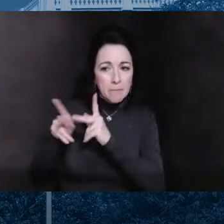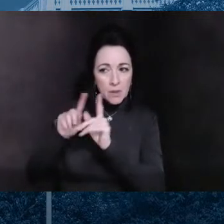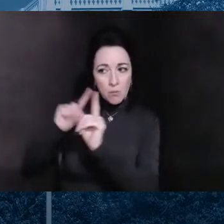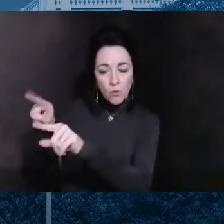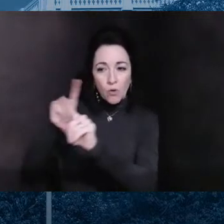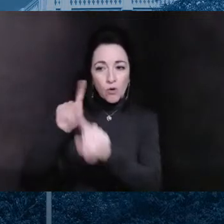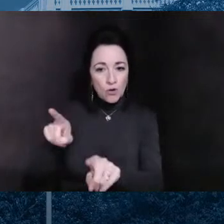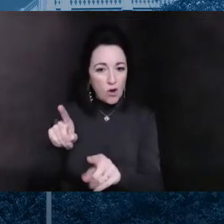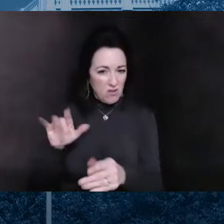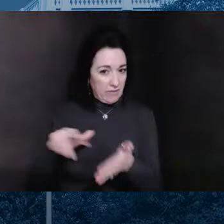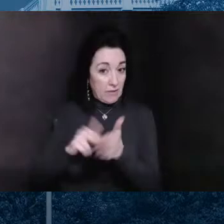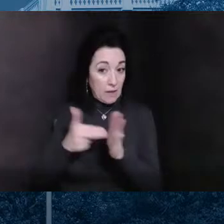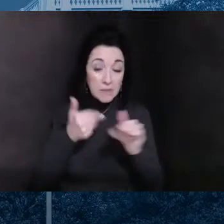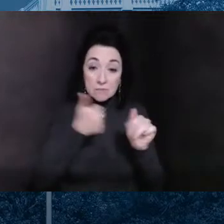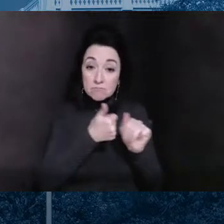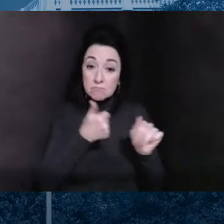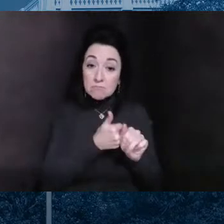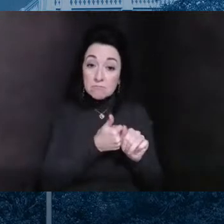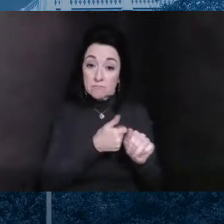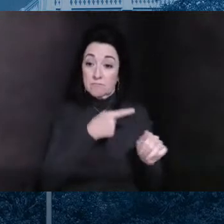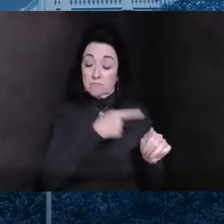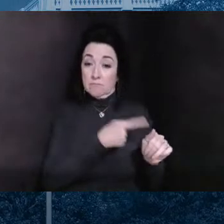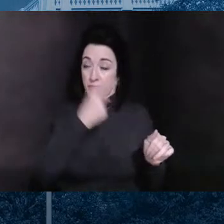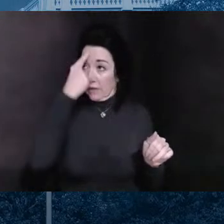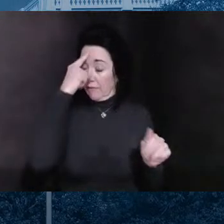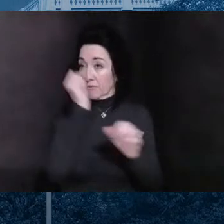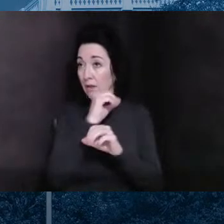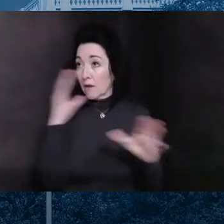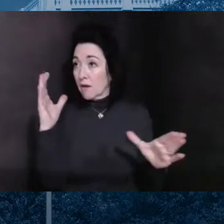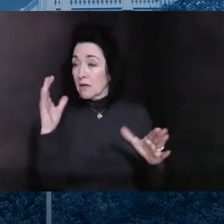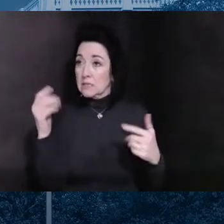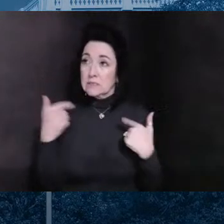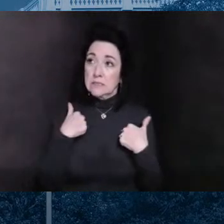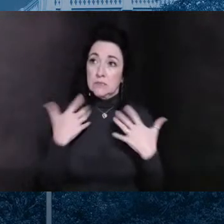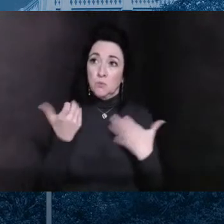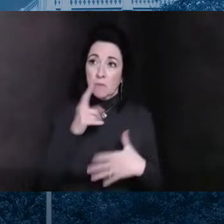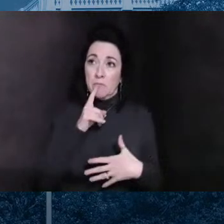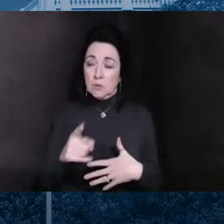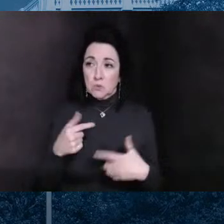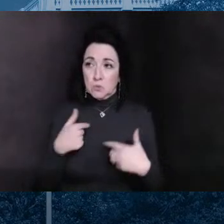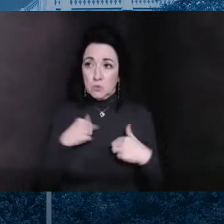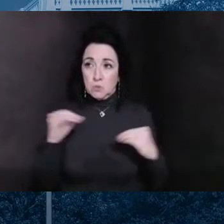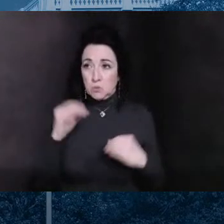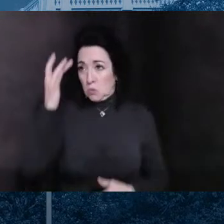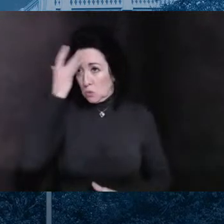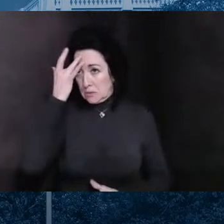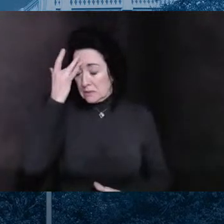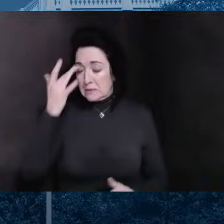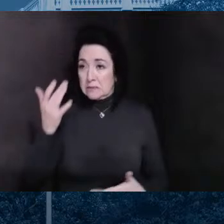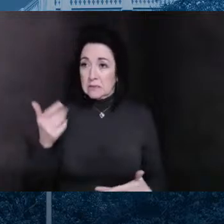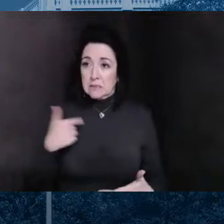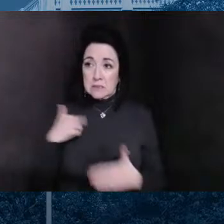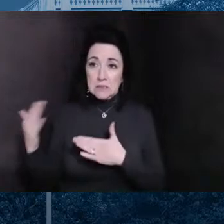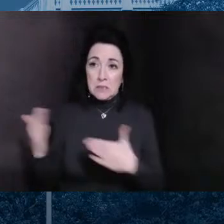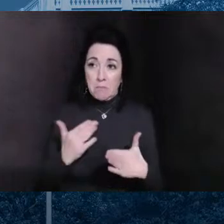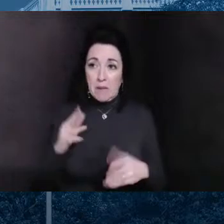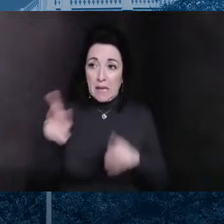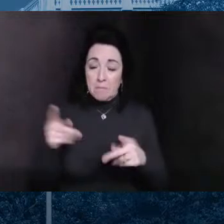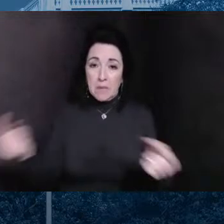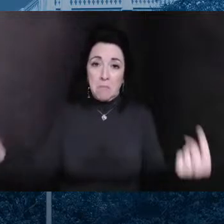about maybe there's something coming up where they've got to be cautious about family members. That's a really, really good